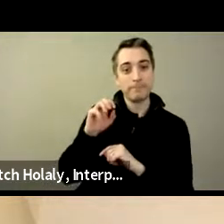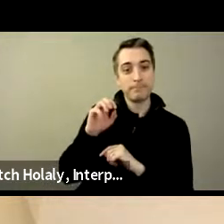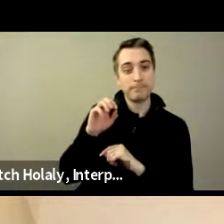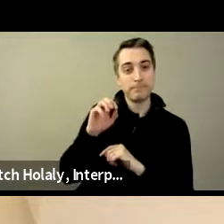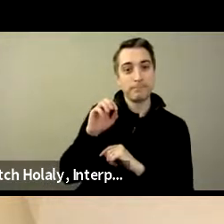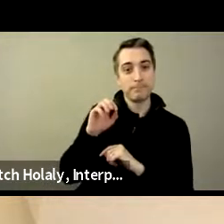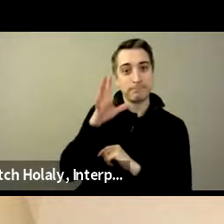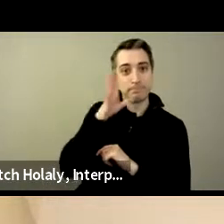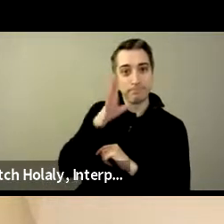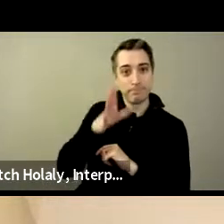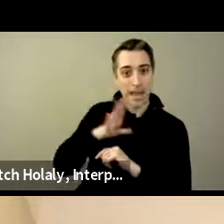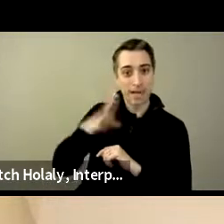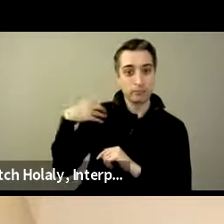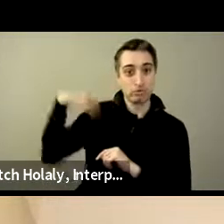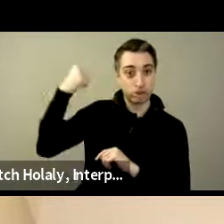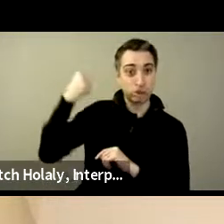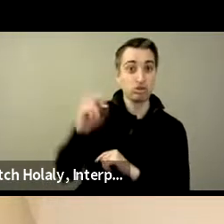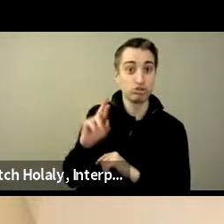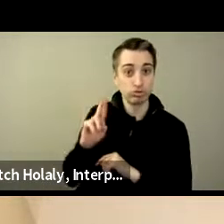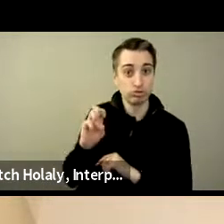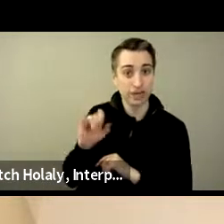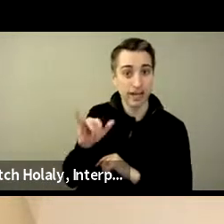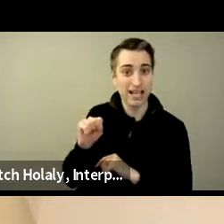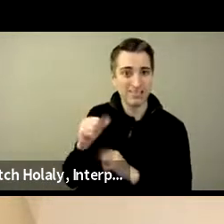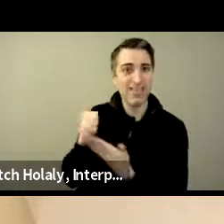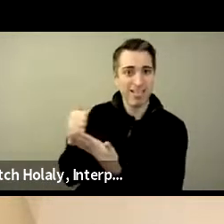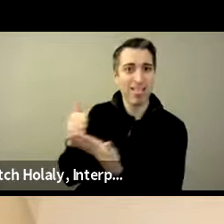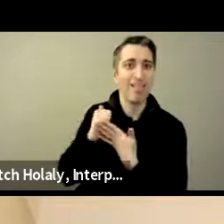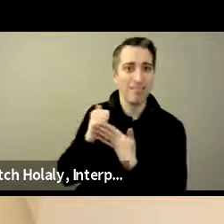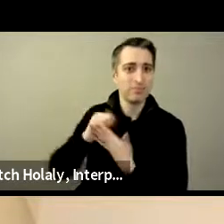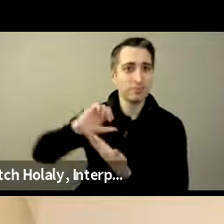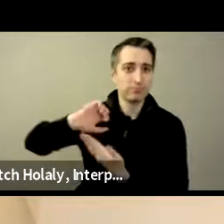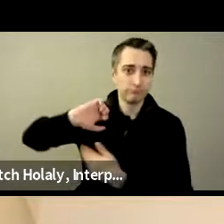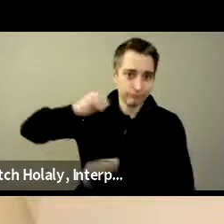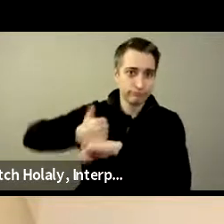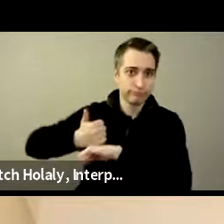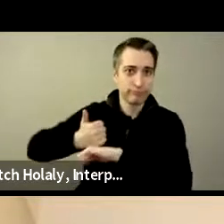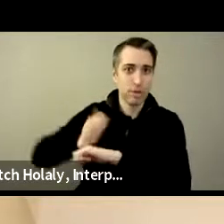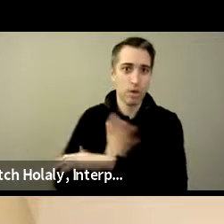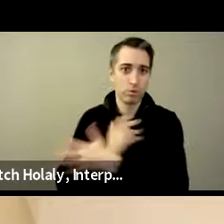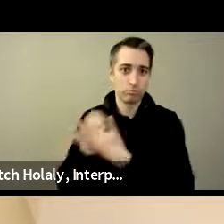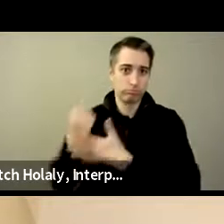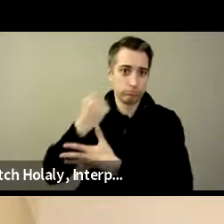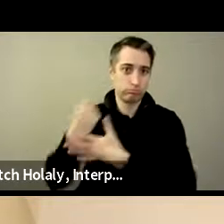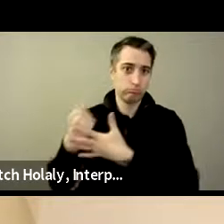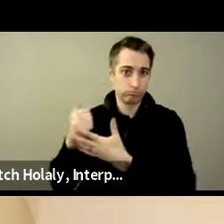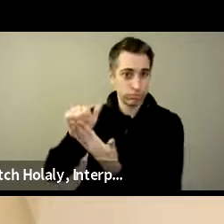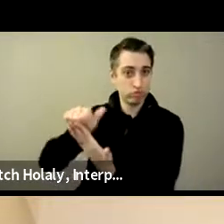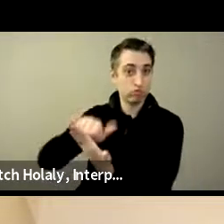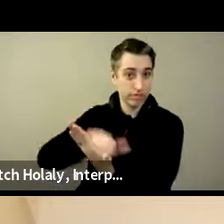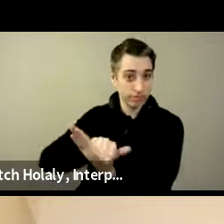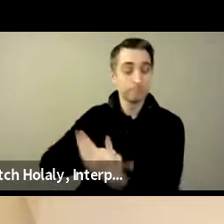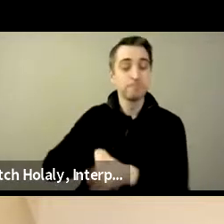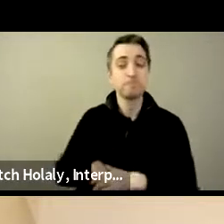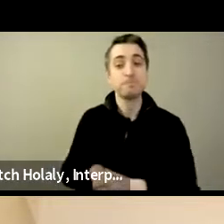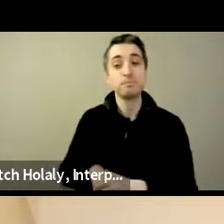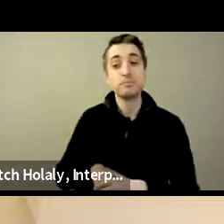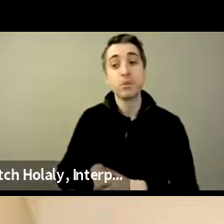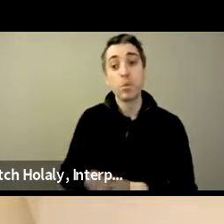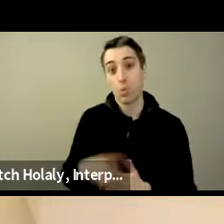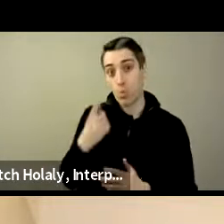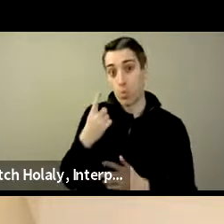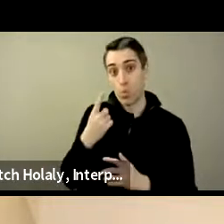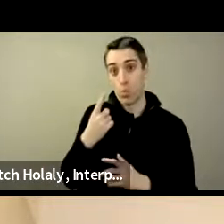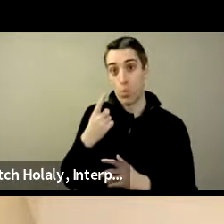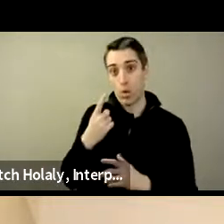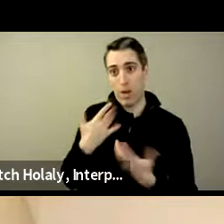the agenda and what we're going for, because there's so much. And so one thing that I want to lift up before I you know,